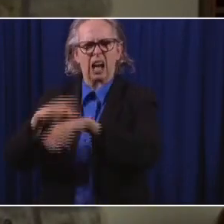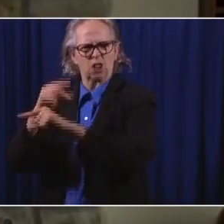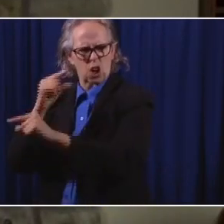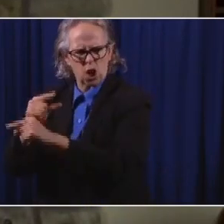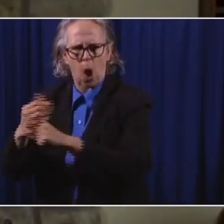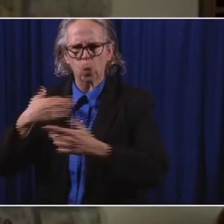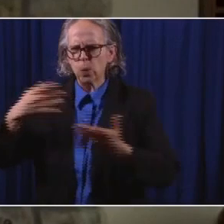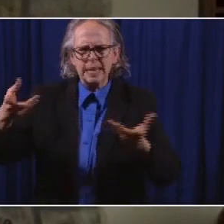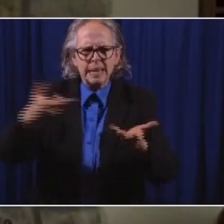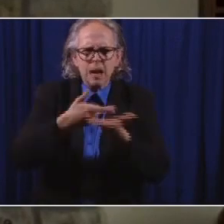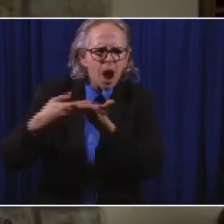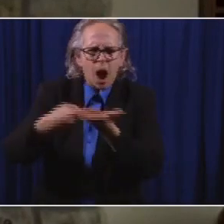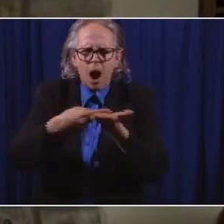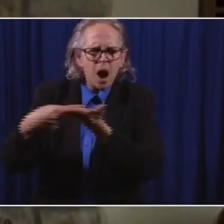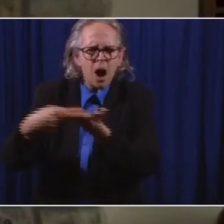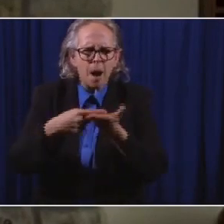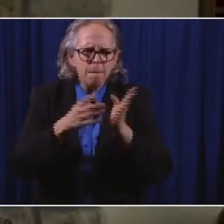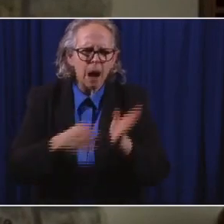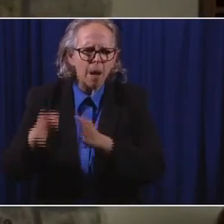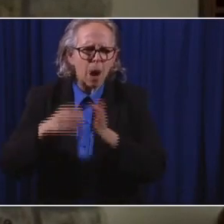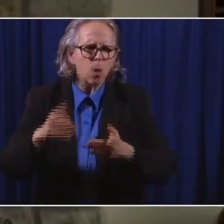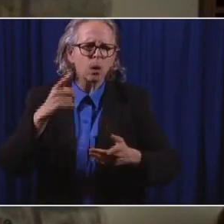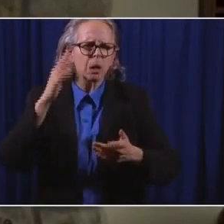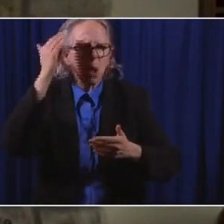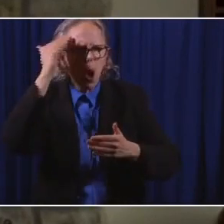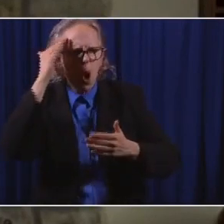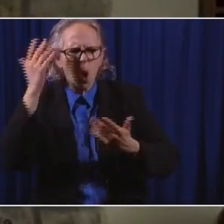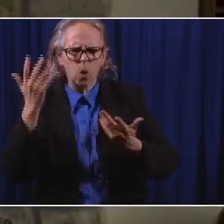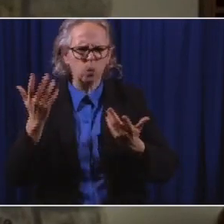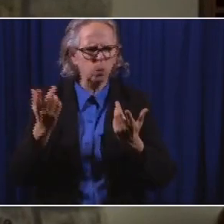know and what plans that we have.